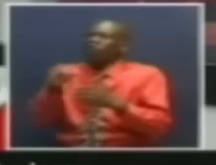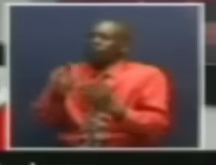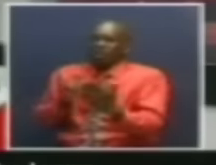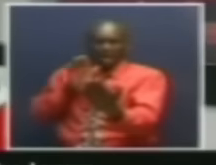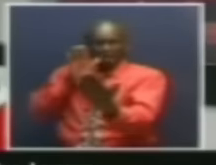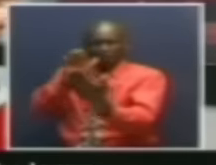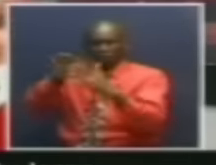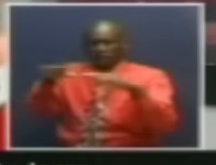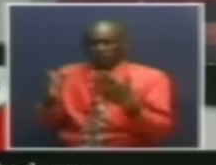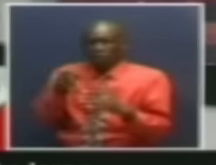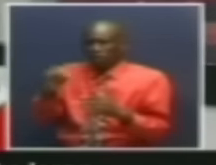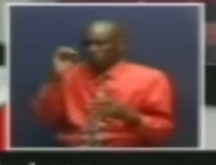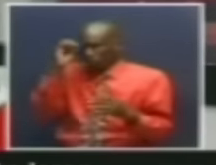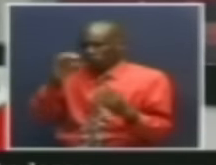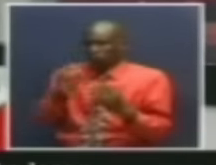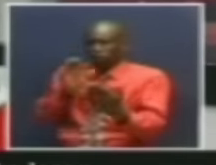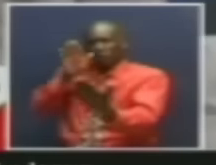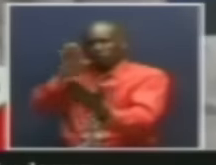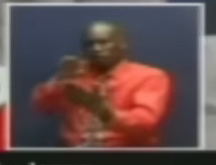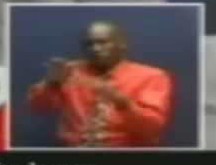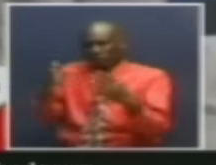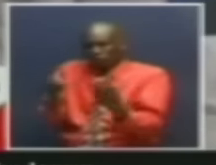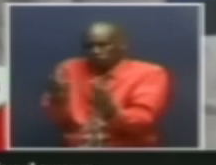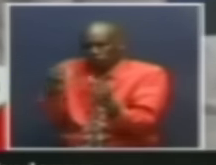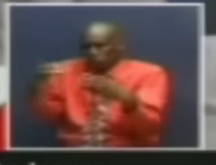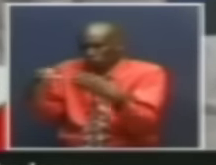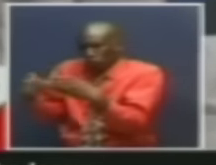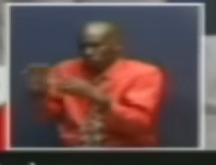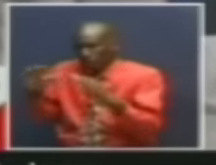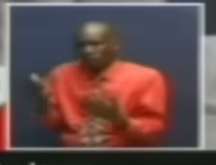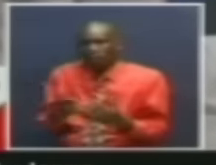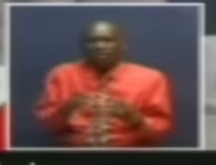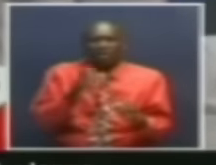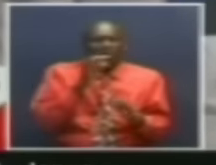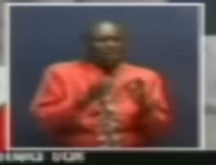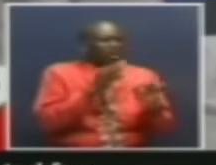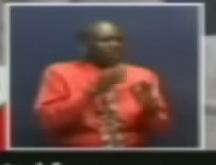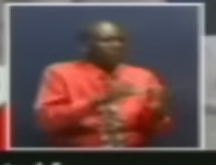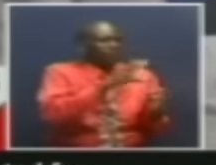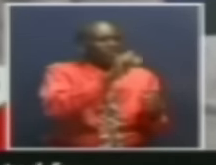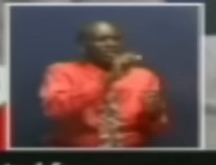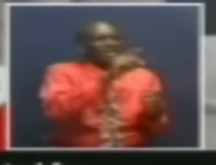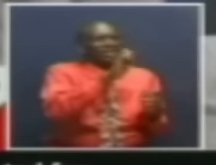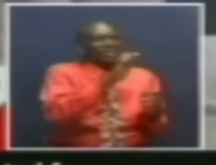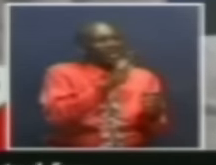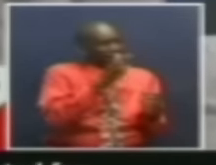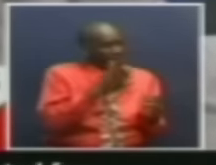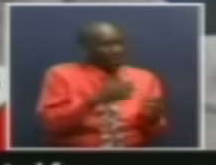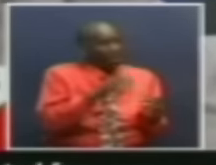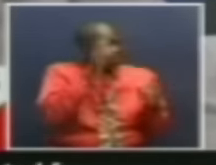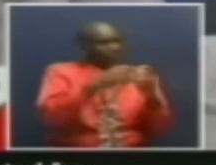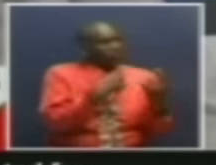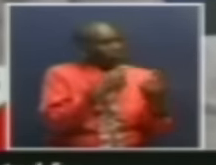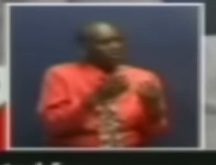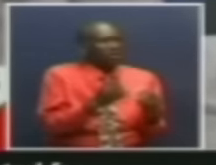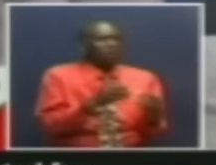be in your opinion? If at all the cartels are there, they must be squeaking today, because this is not a